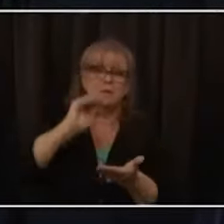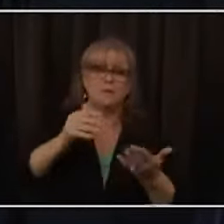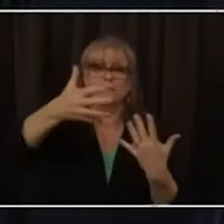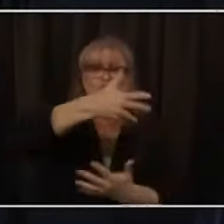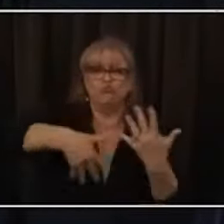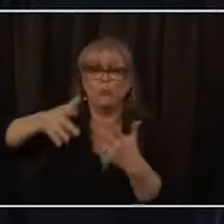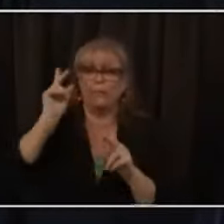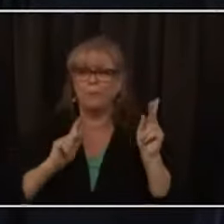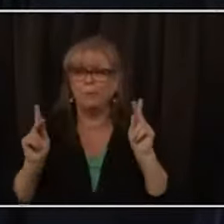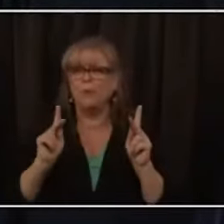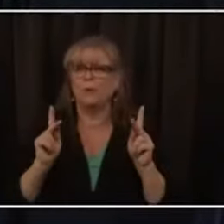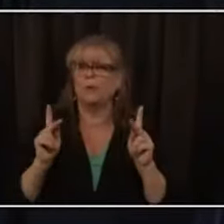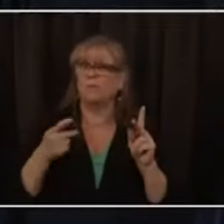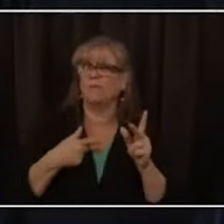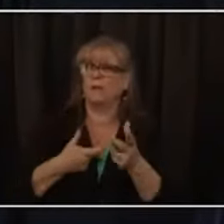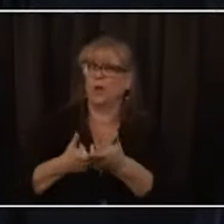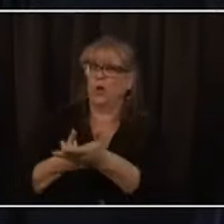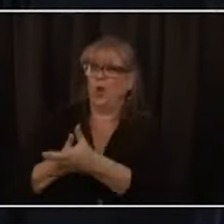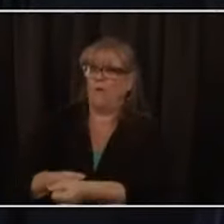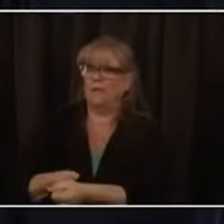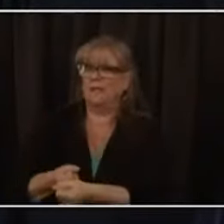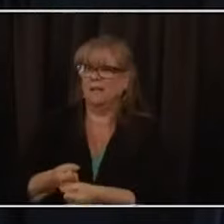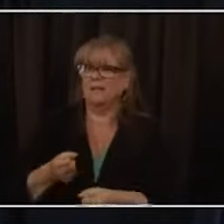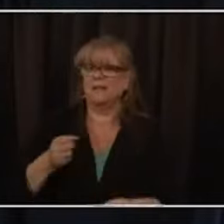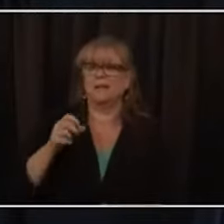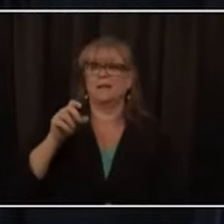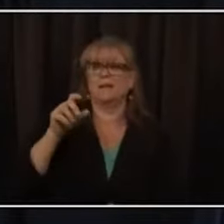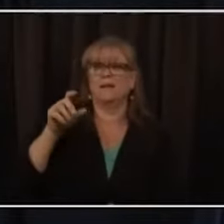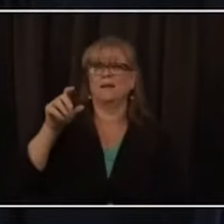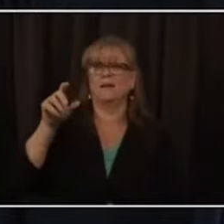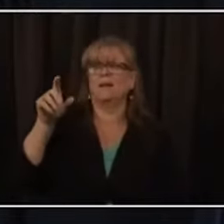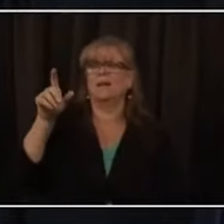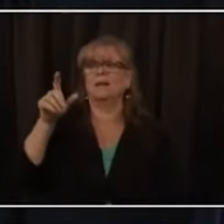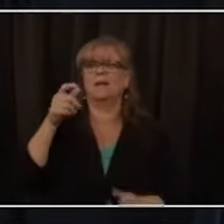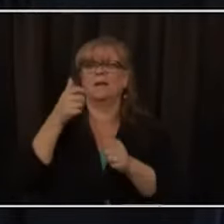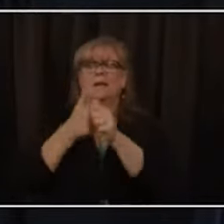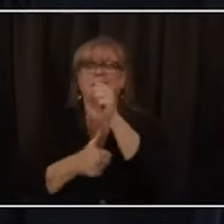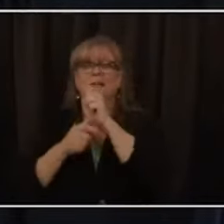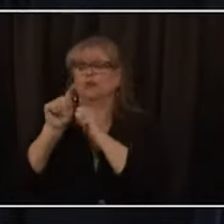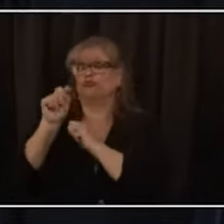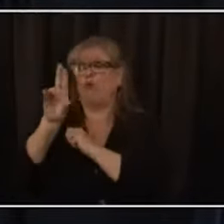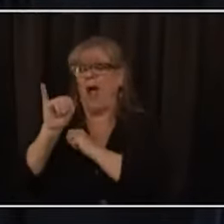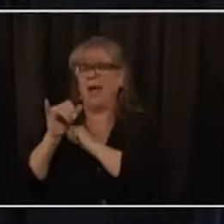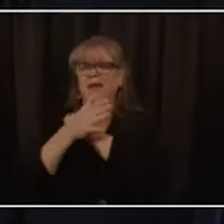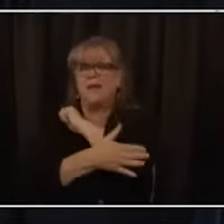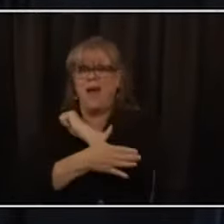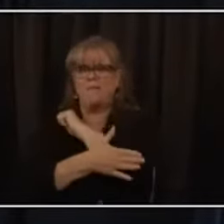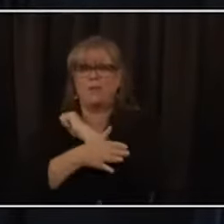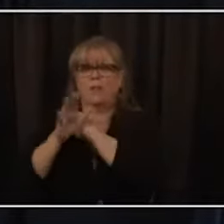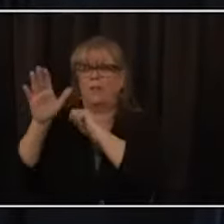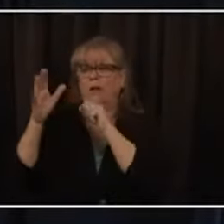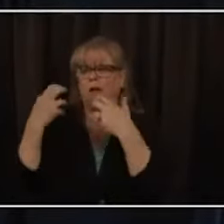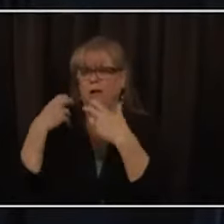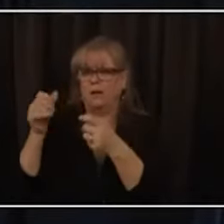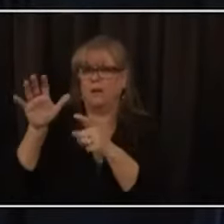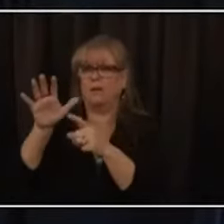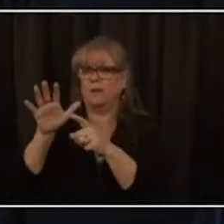Tri-County Health, communities across our great state, to help make those very difficult decisions of